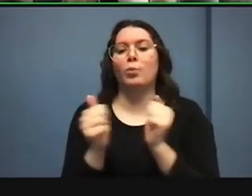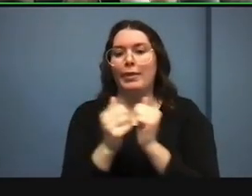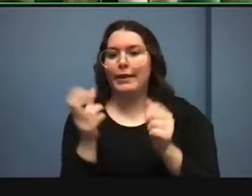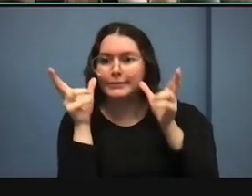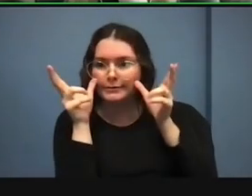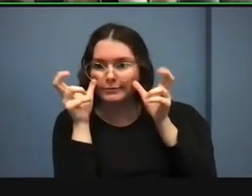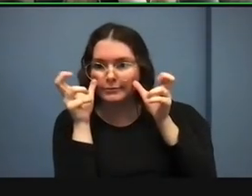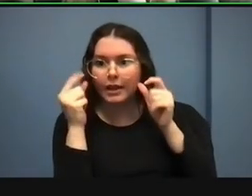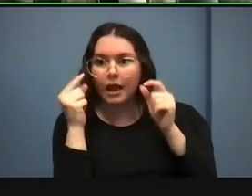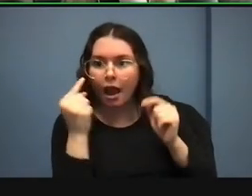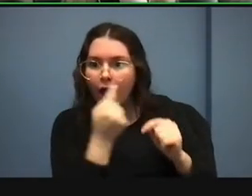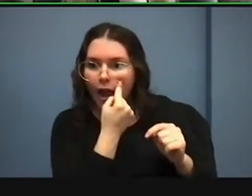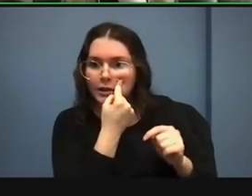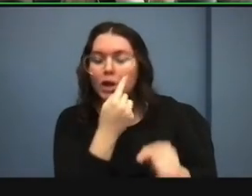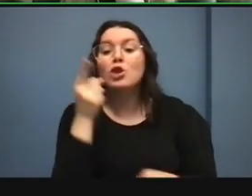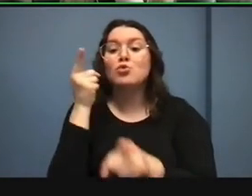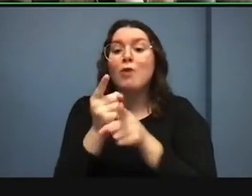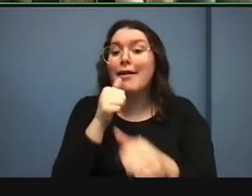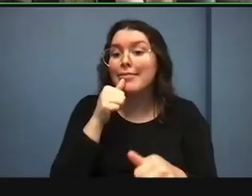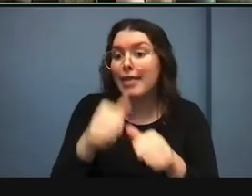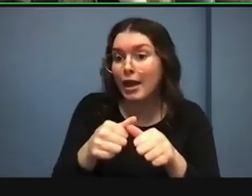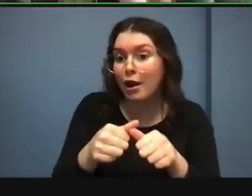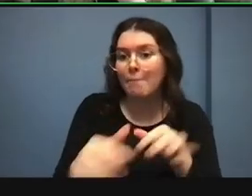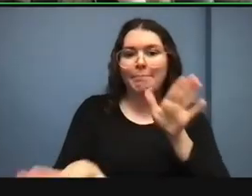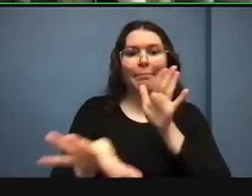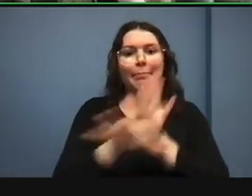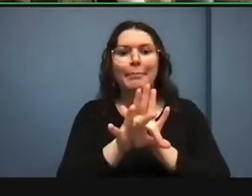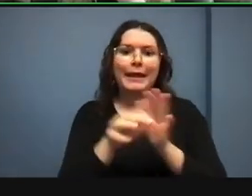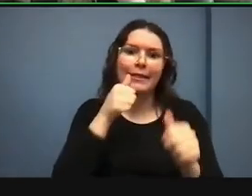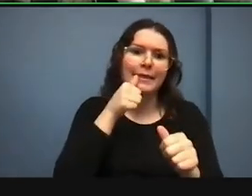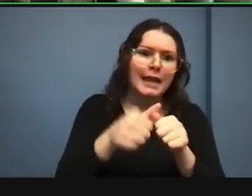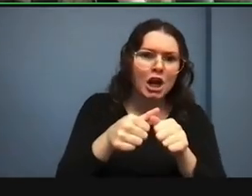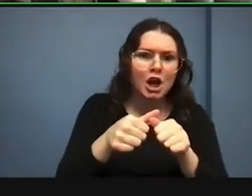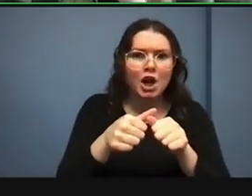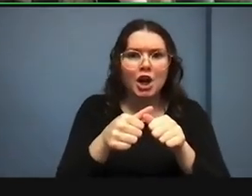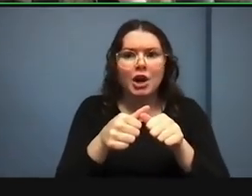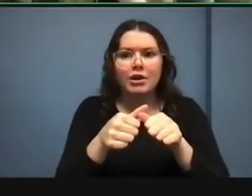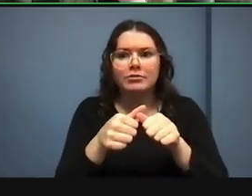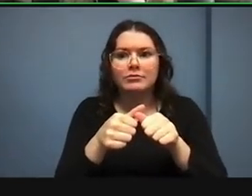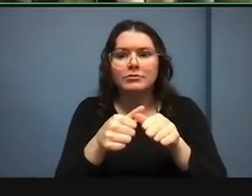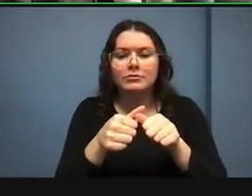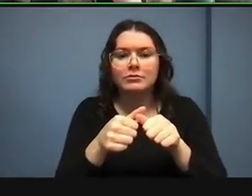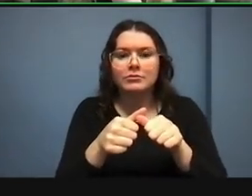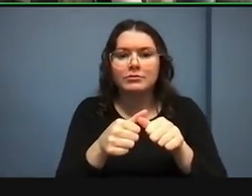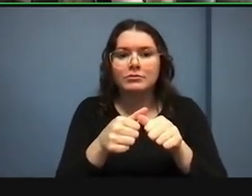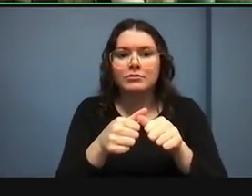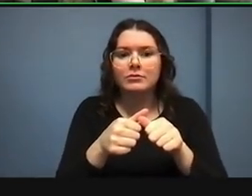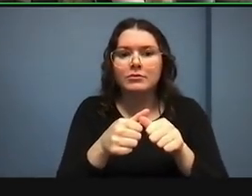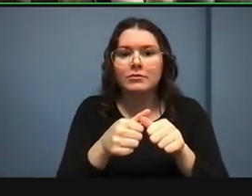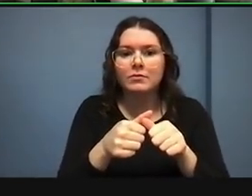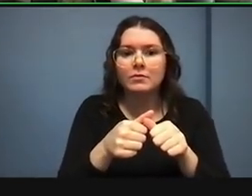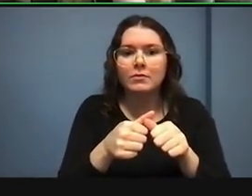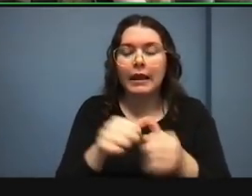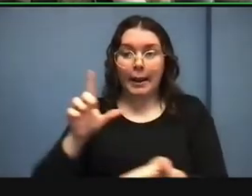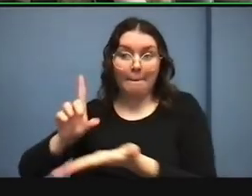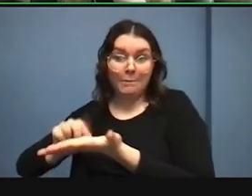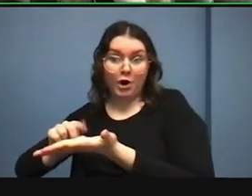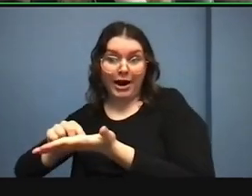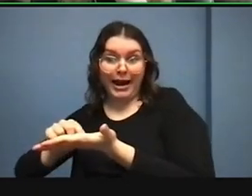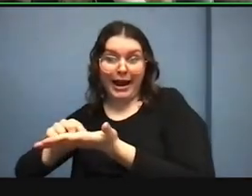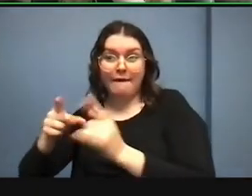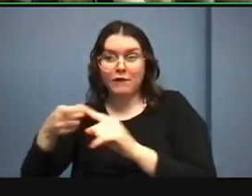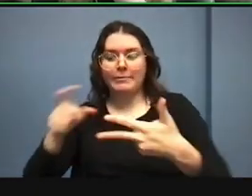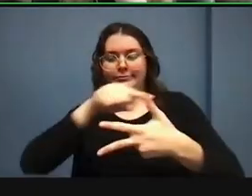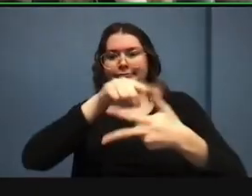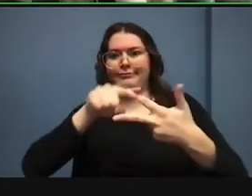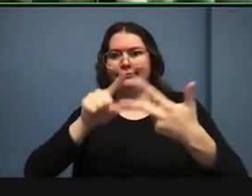the correct letter by selecting the corresponding ASL letter in print from a field